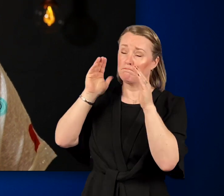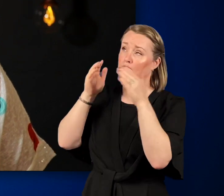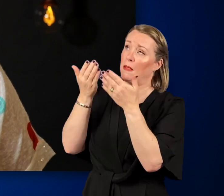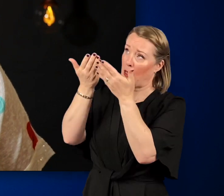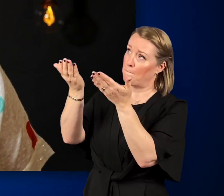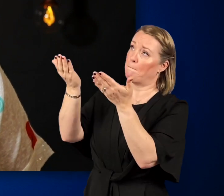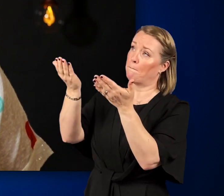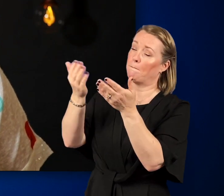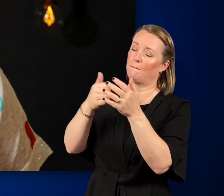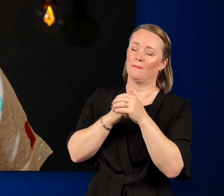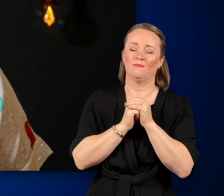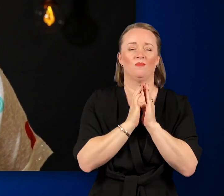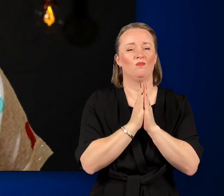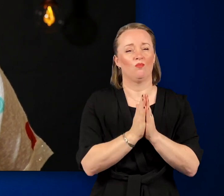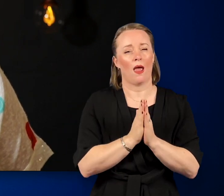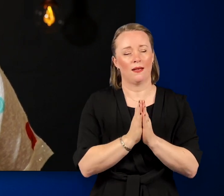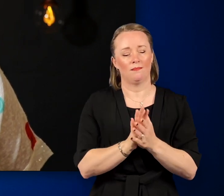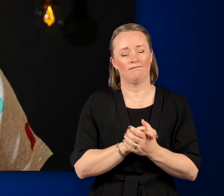pray.